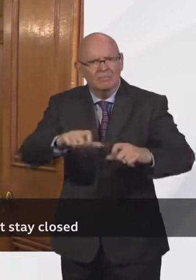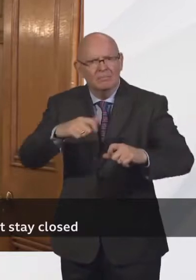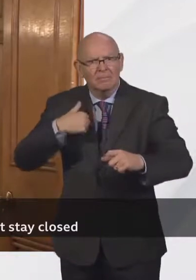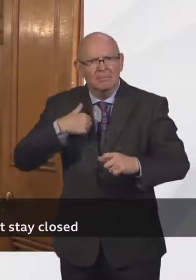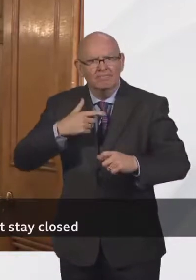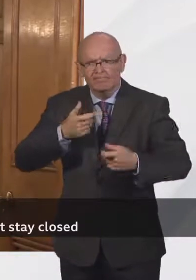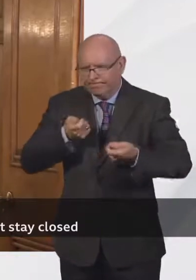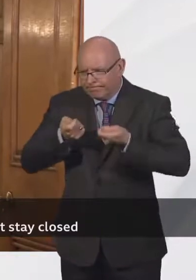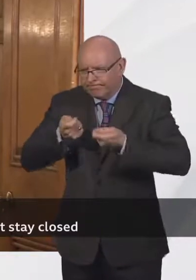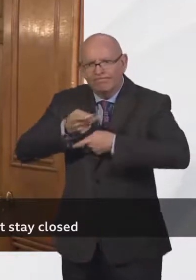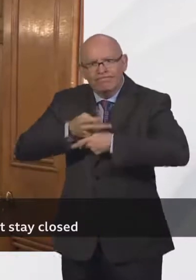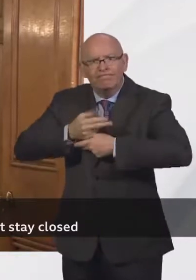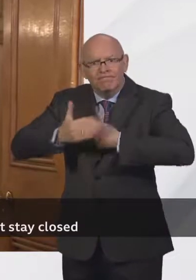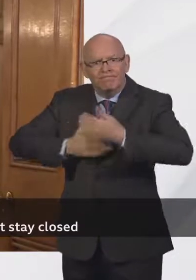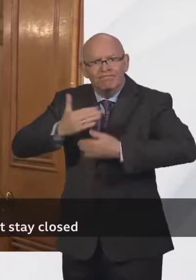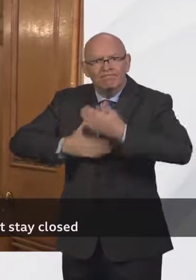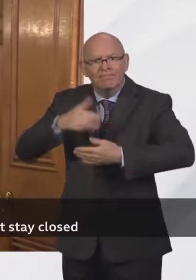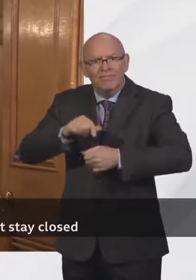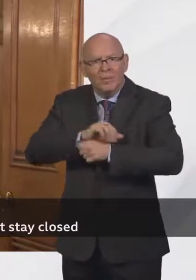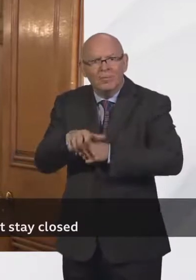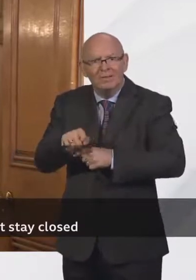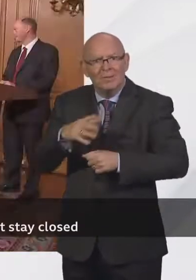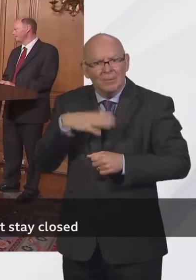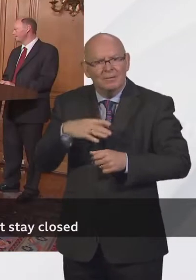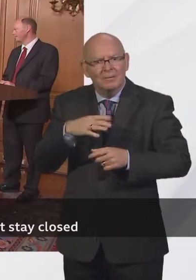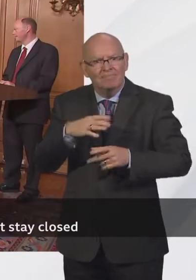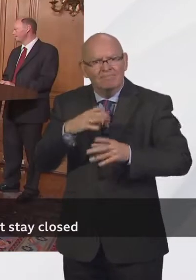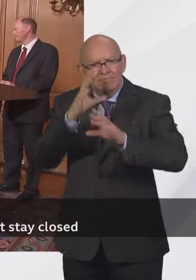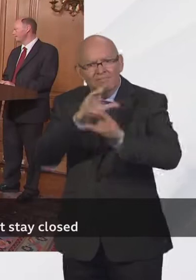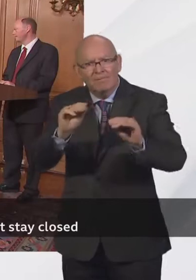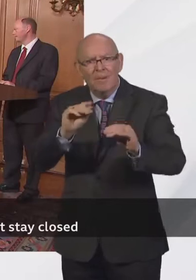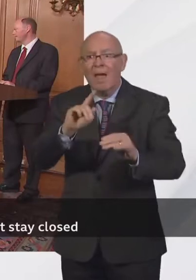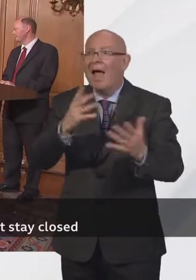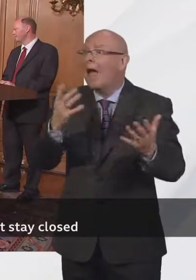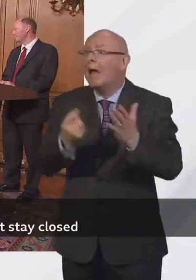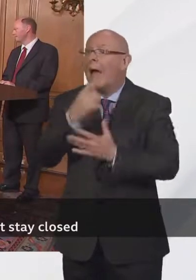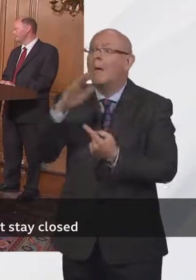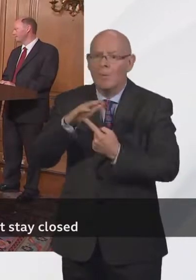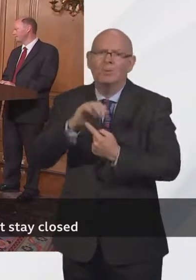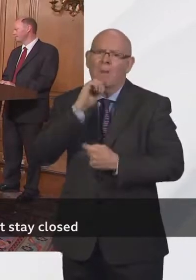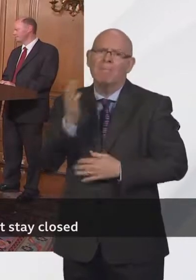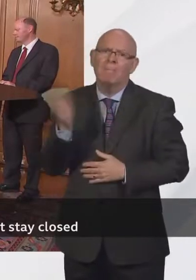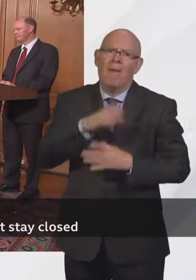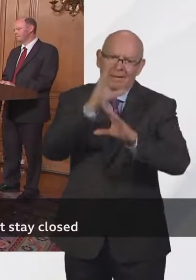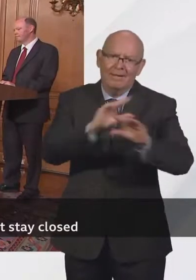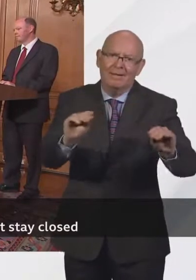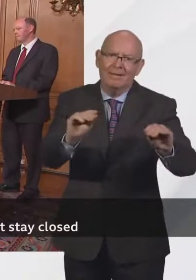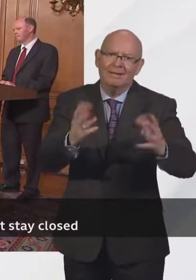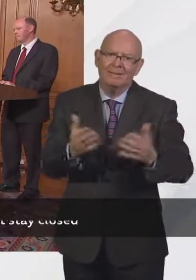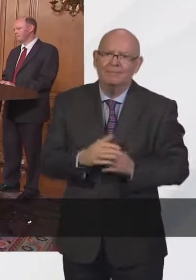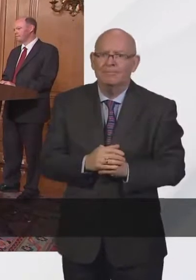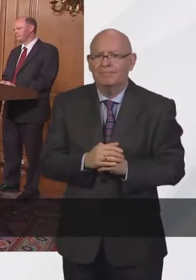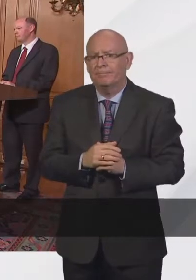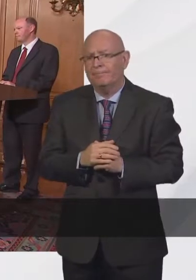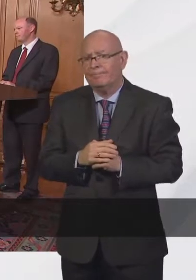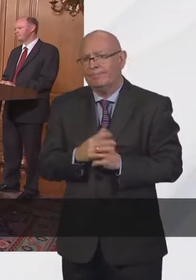thank Chris and Patrick for their really heroic work in presenting information to the public so